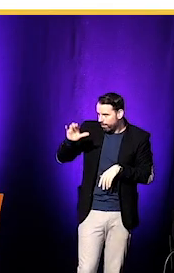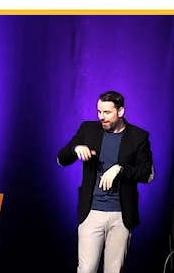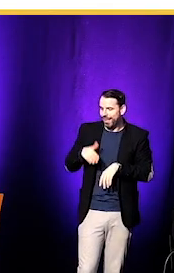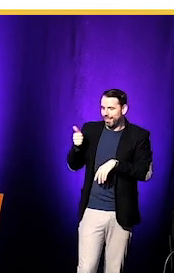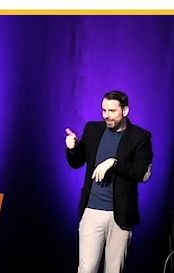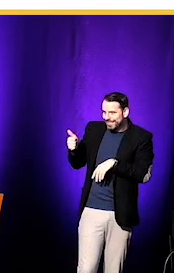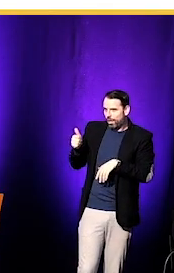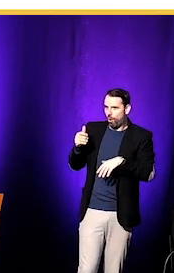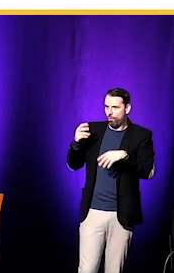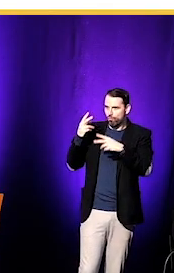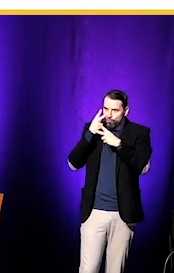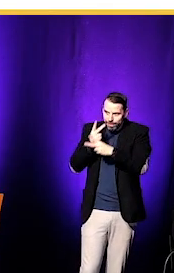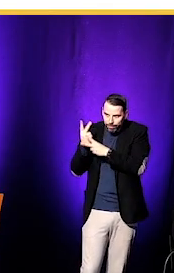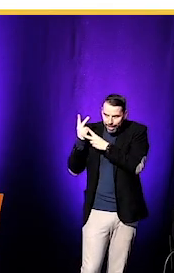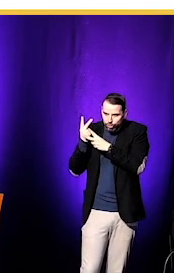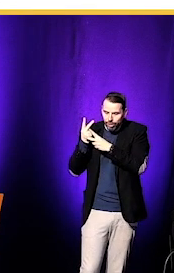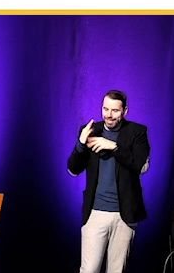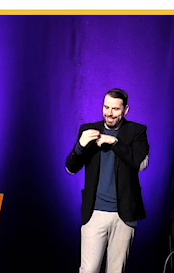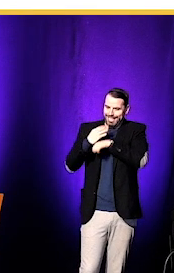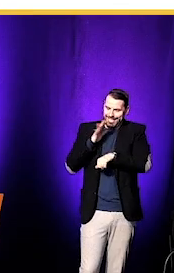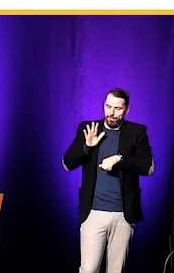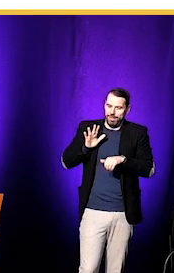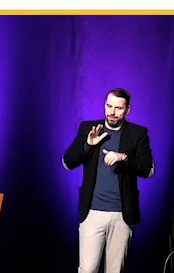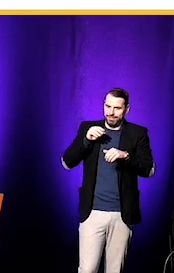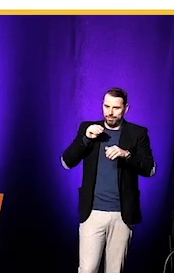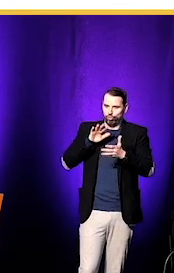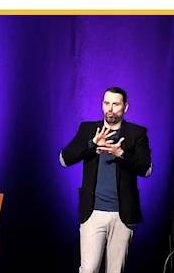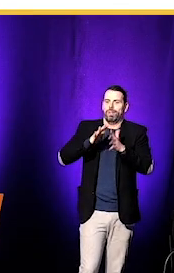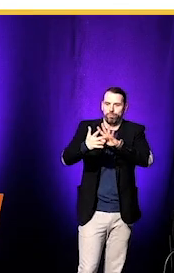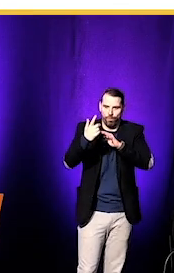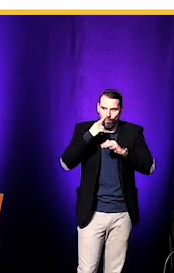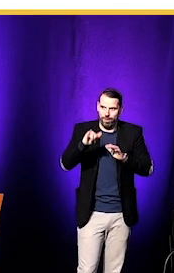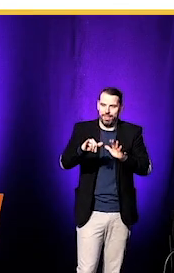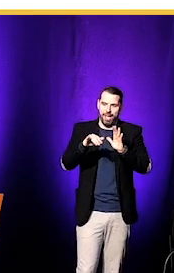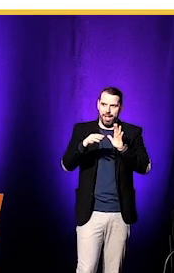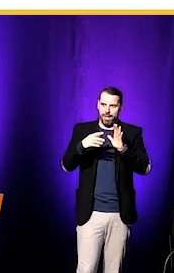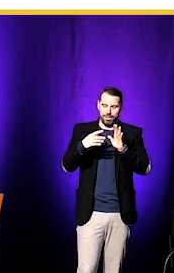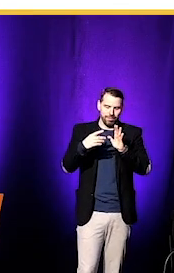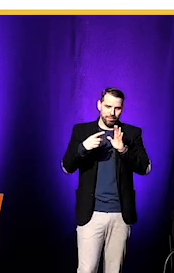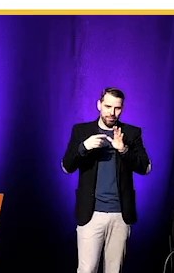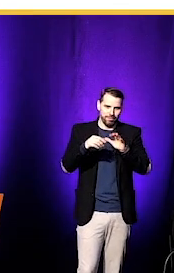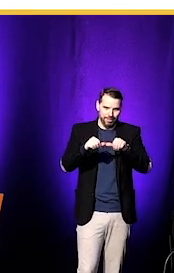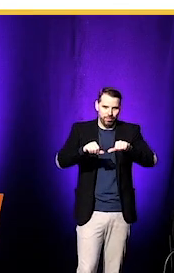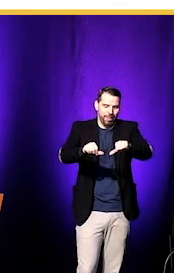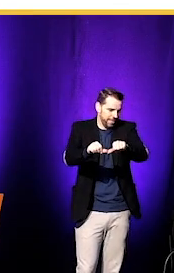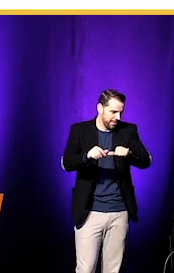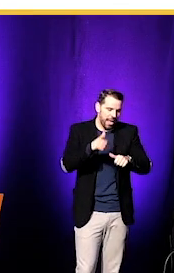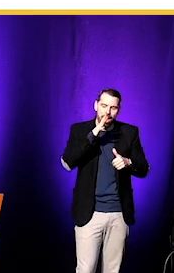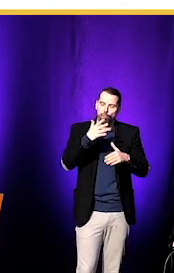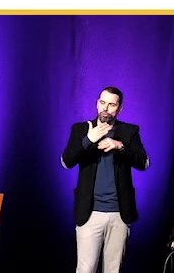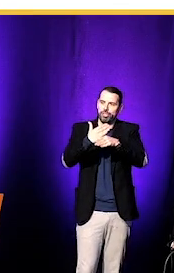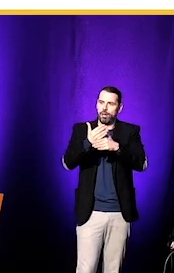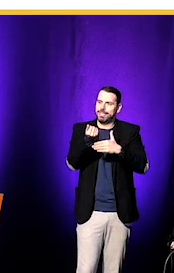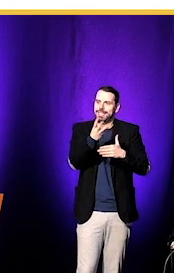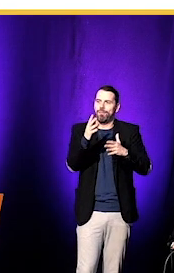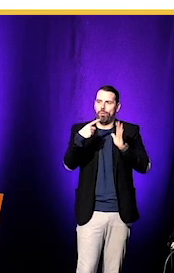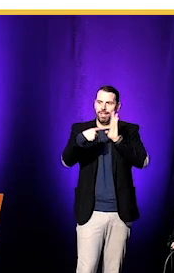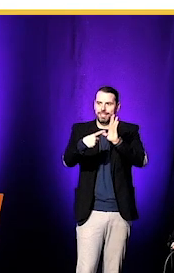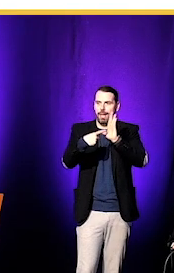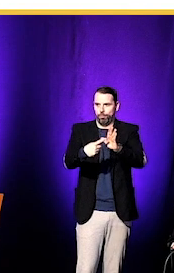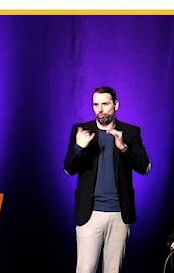self-reflections evinced their transformation. I share several examples that overwhelmingly reflected students'